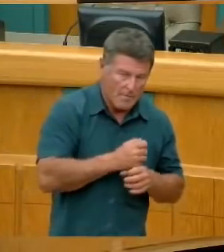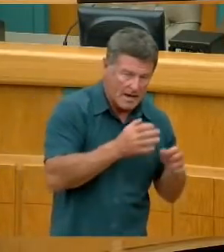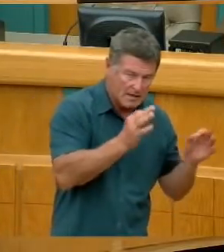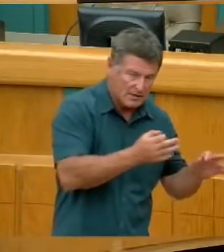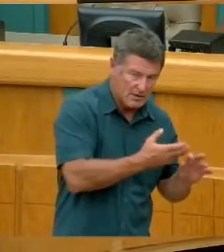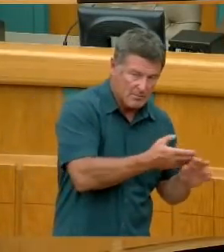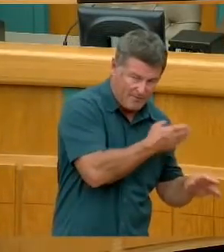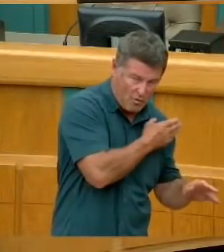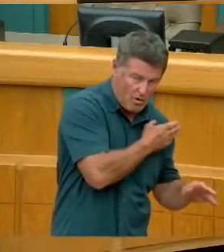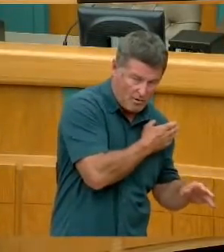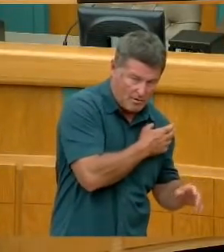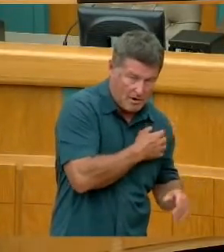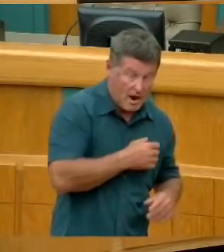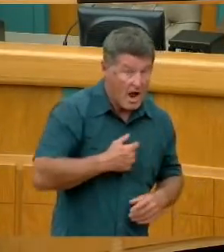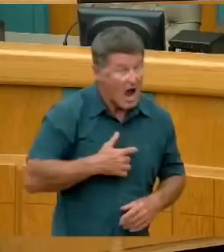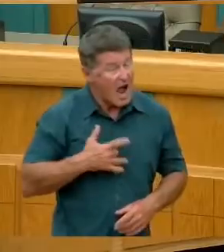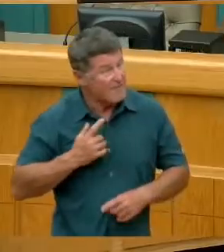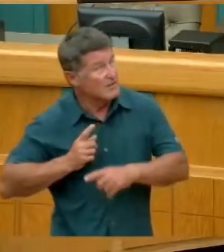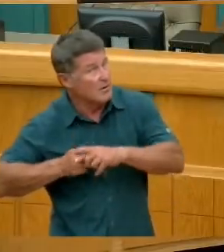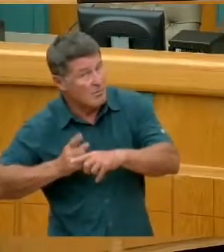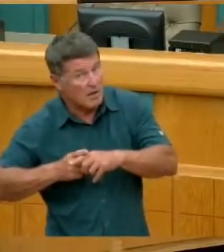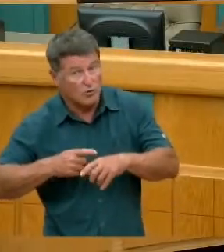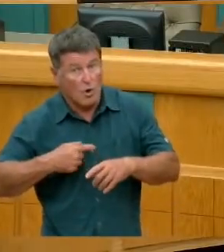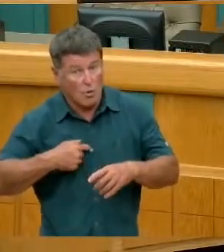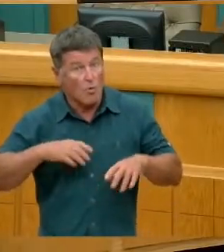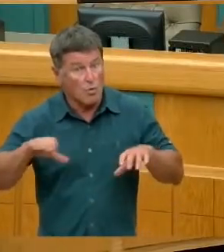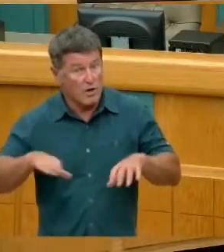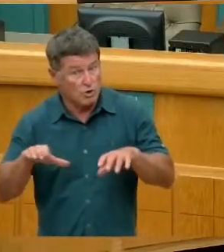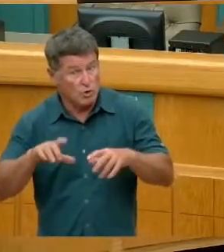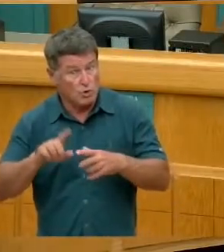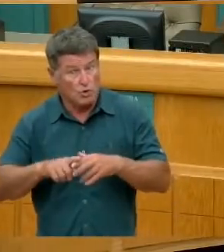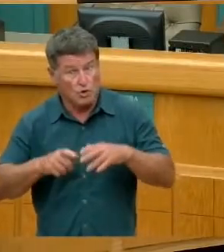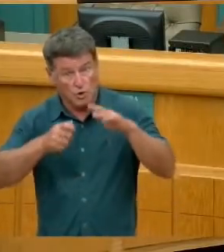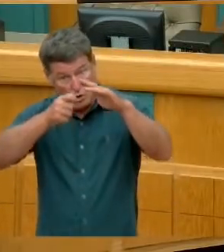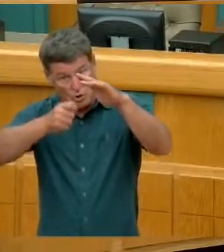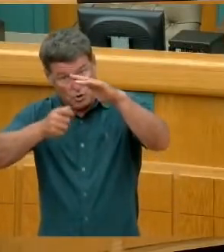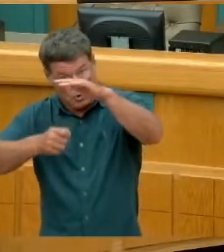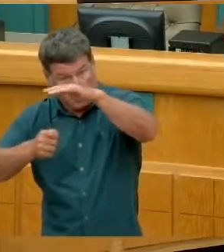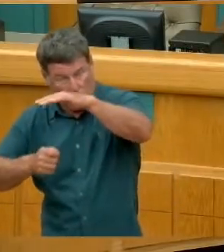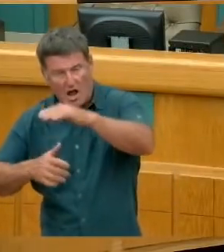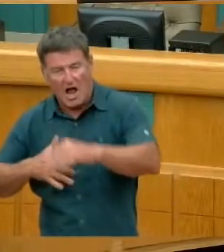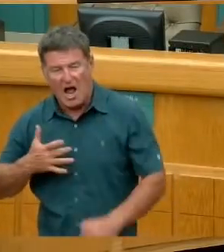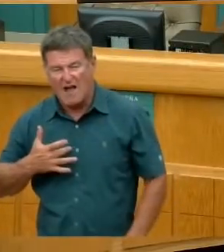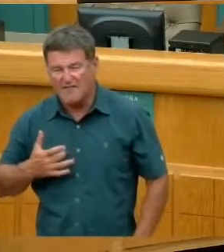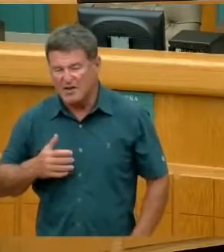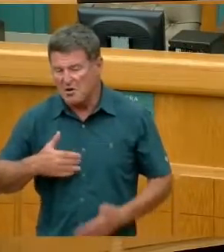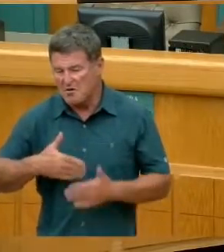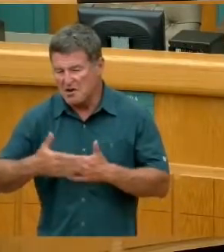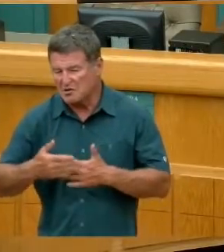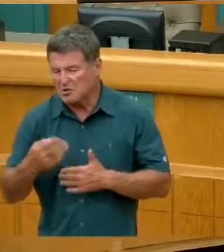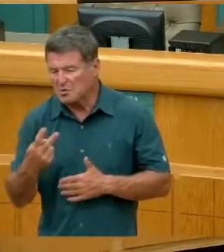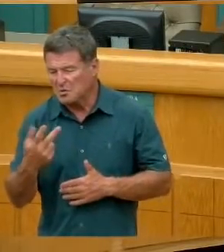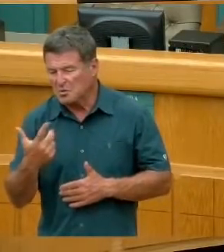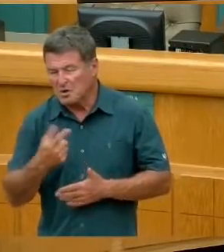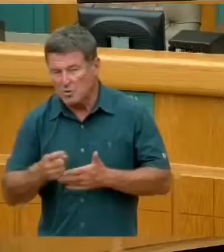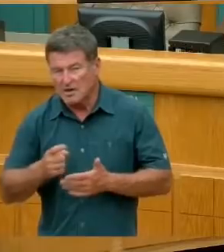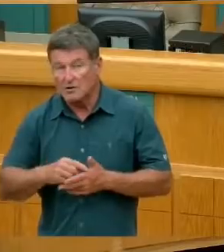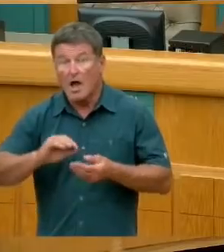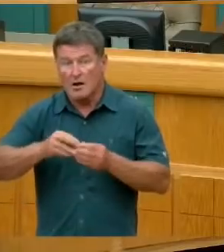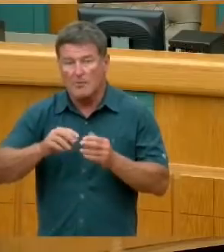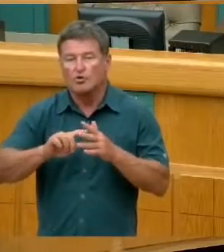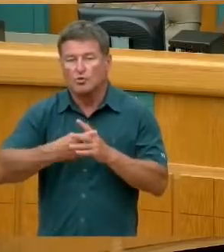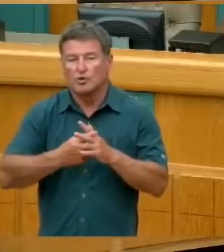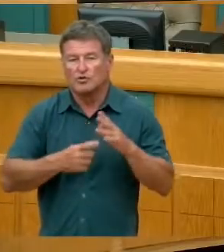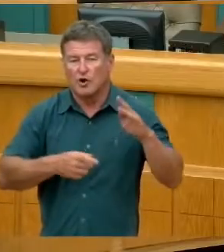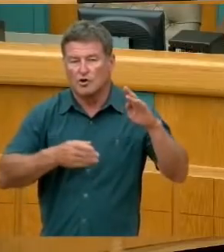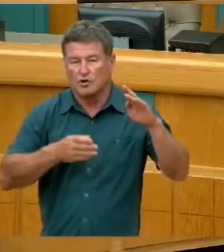I'm hopeful that the measures that we have taken and you have taken will show results in the next 2 to